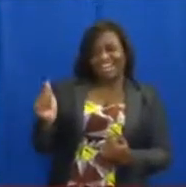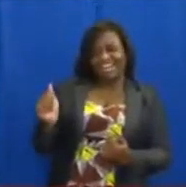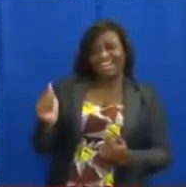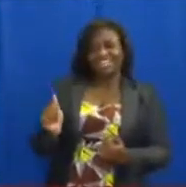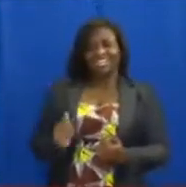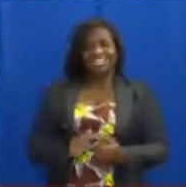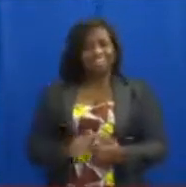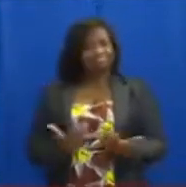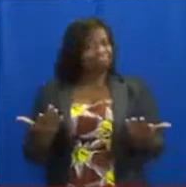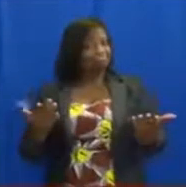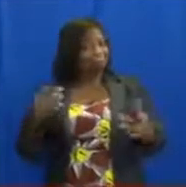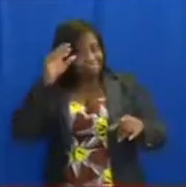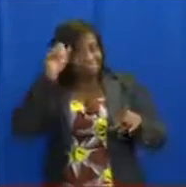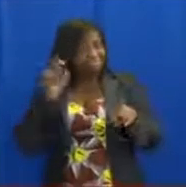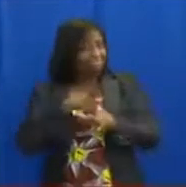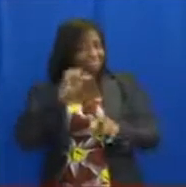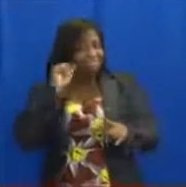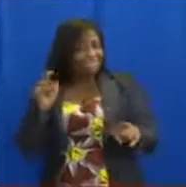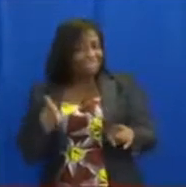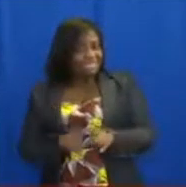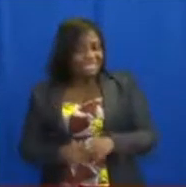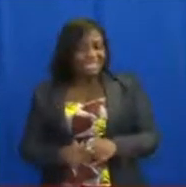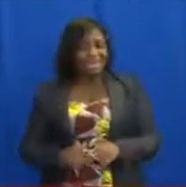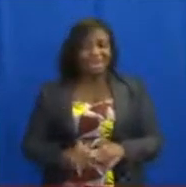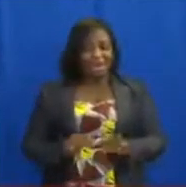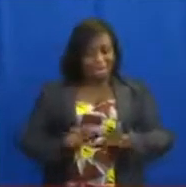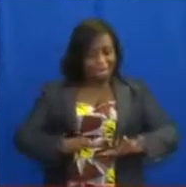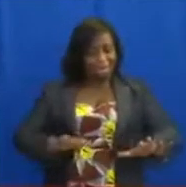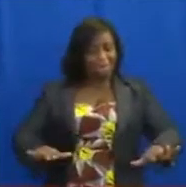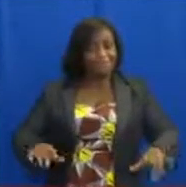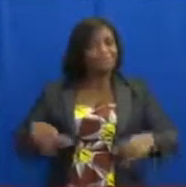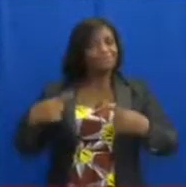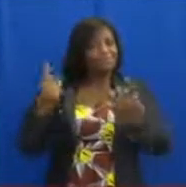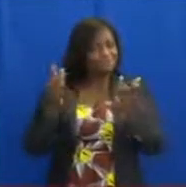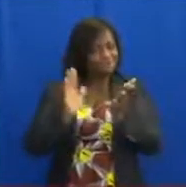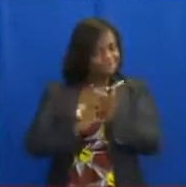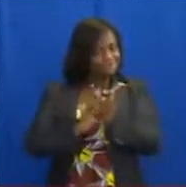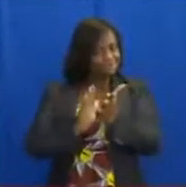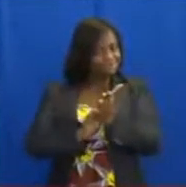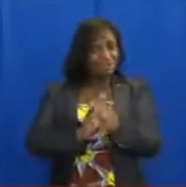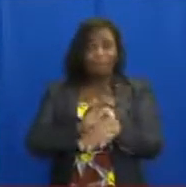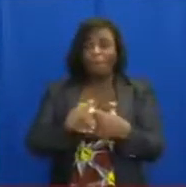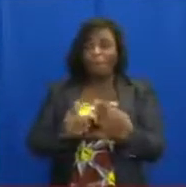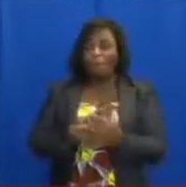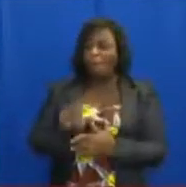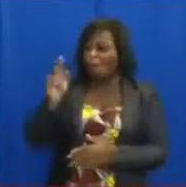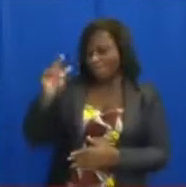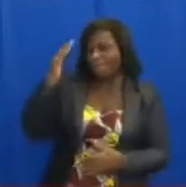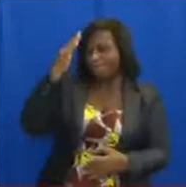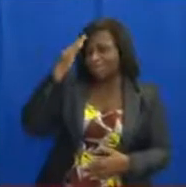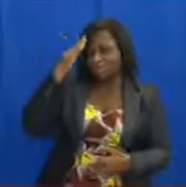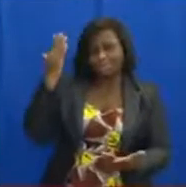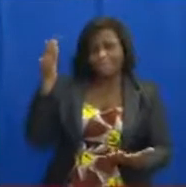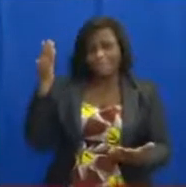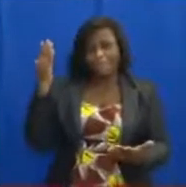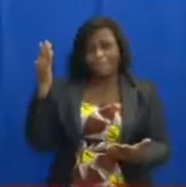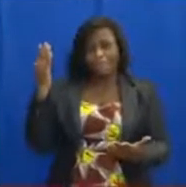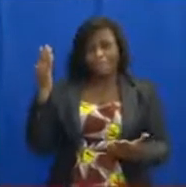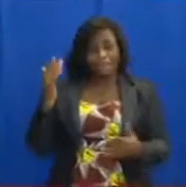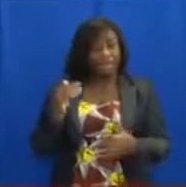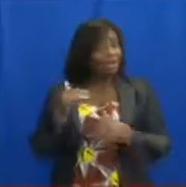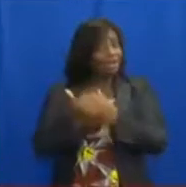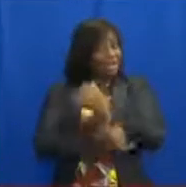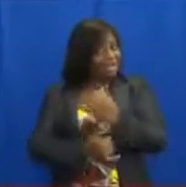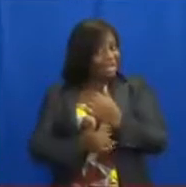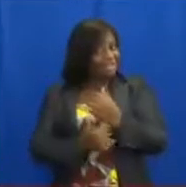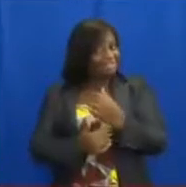Anyamime, kɛgye nyumɛ, wɔbiɛ baya school. Isane wɔfɛ wɔnaakɛ, wɔman